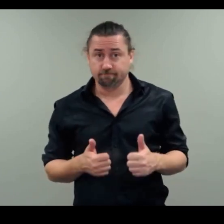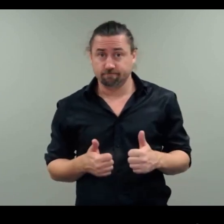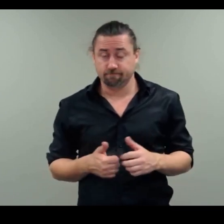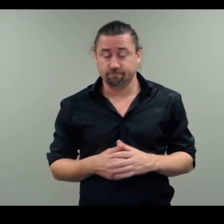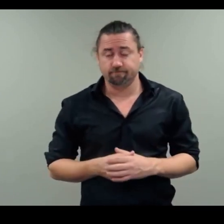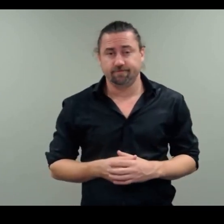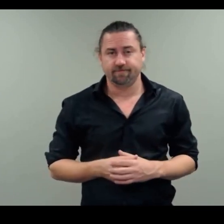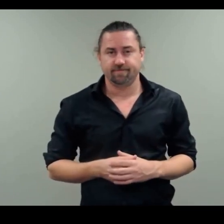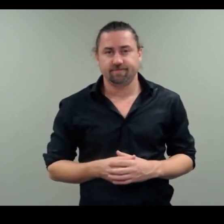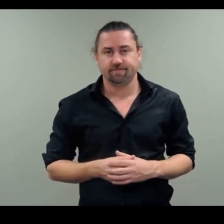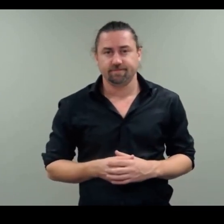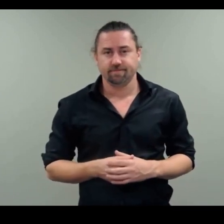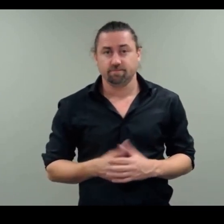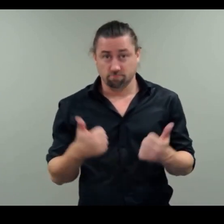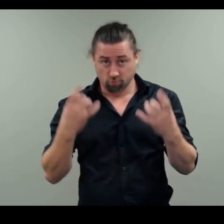left.